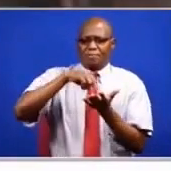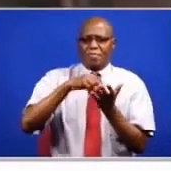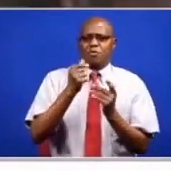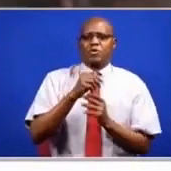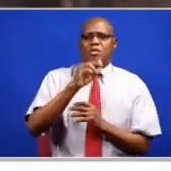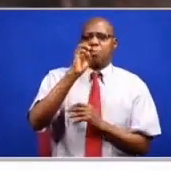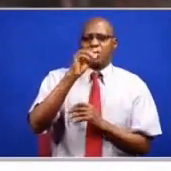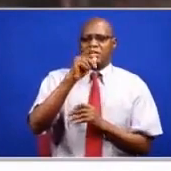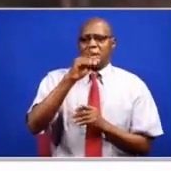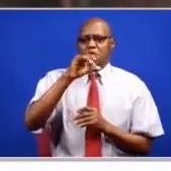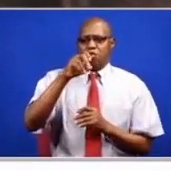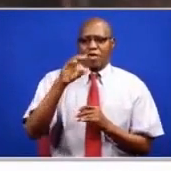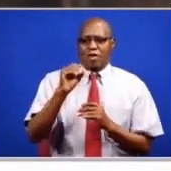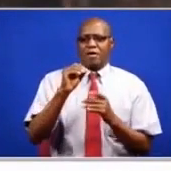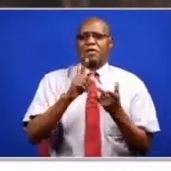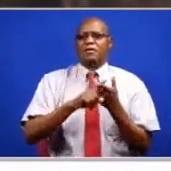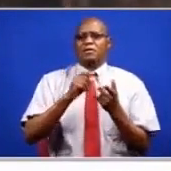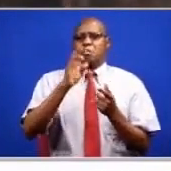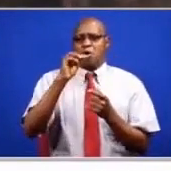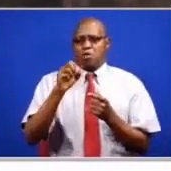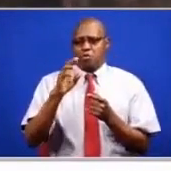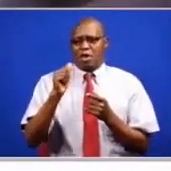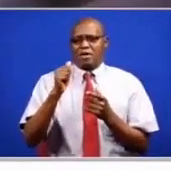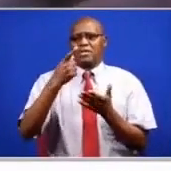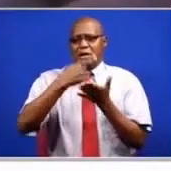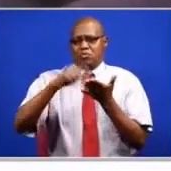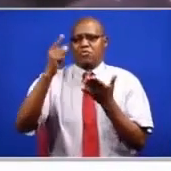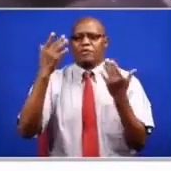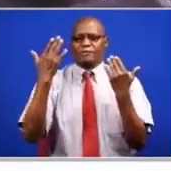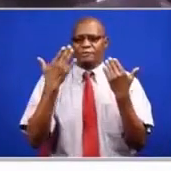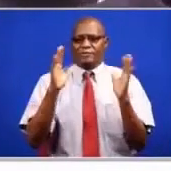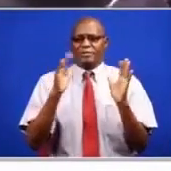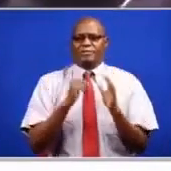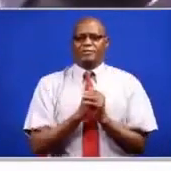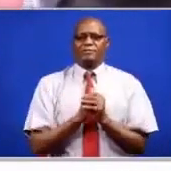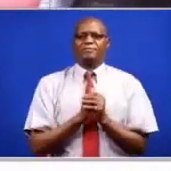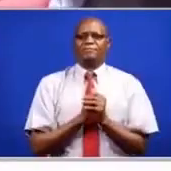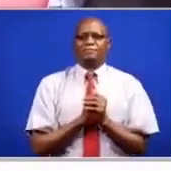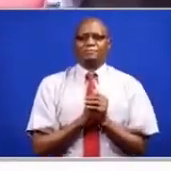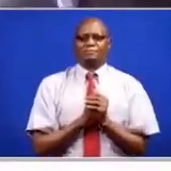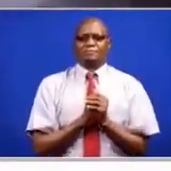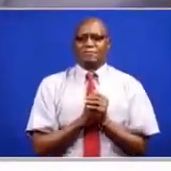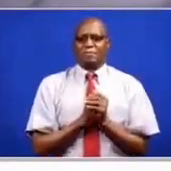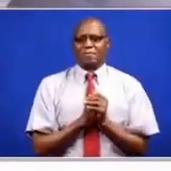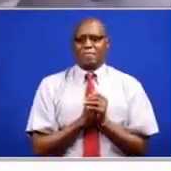Wajakoya having gotten the green light to vie for presidency. Kennedy Kimani, Hope TV Newswatch, Nairobi.